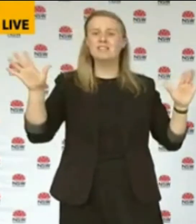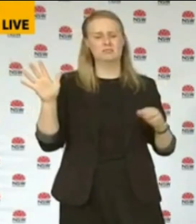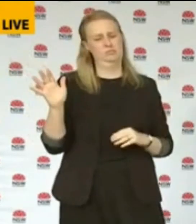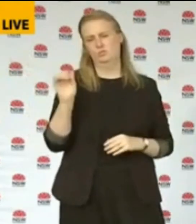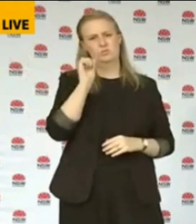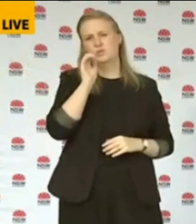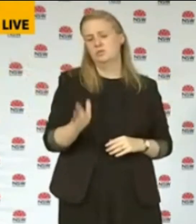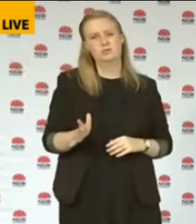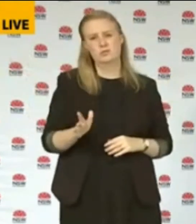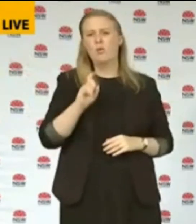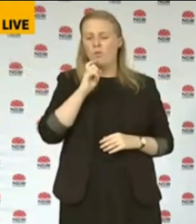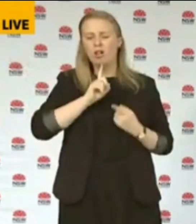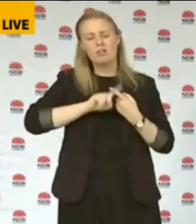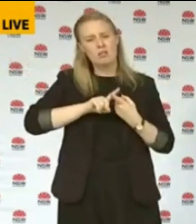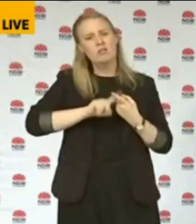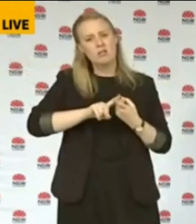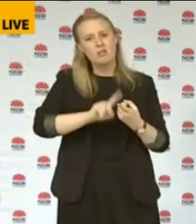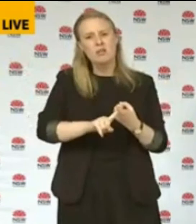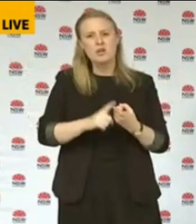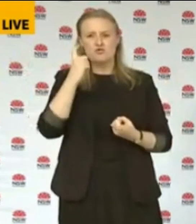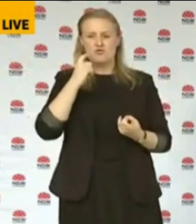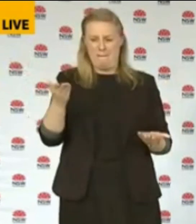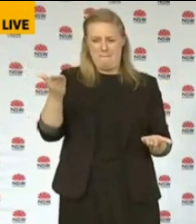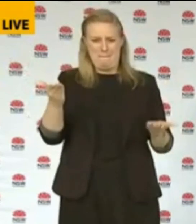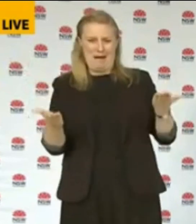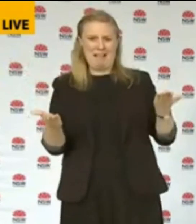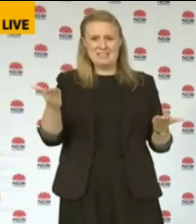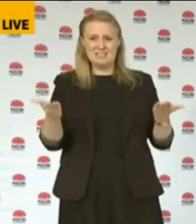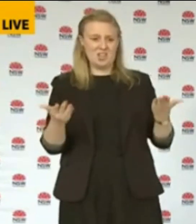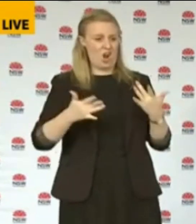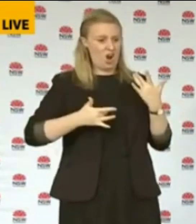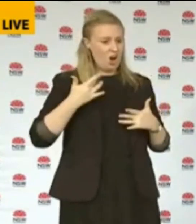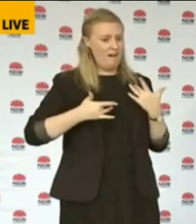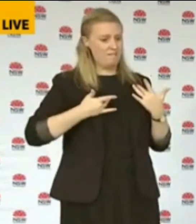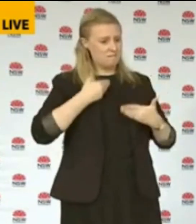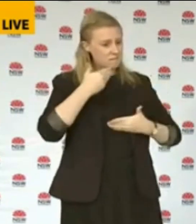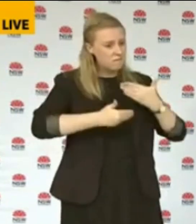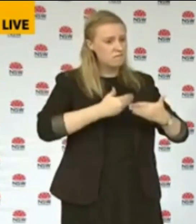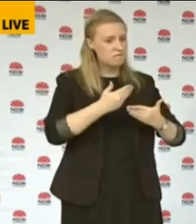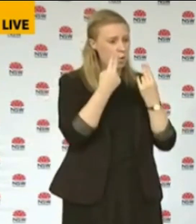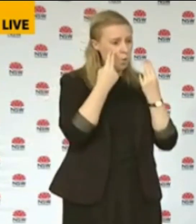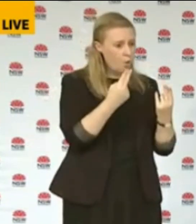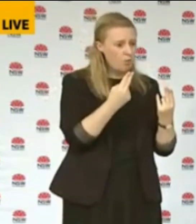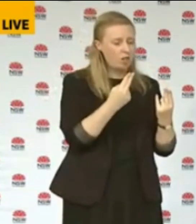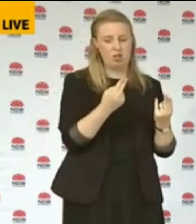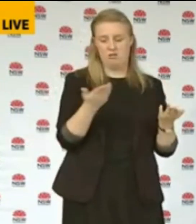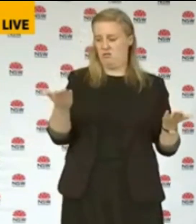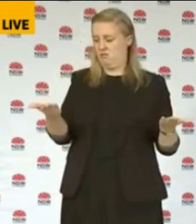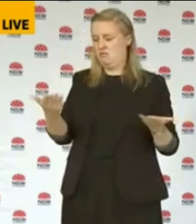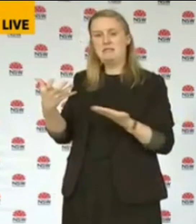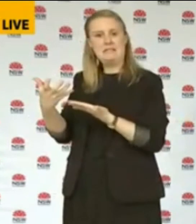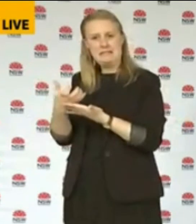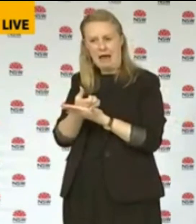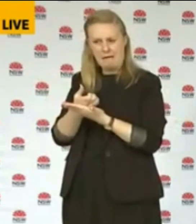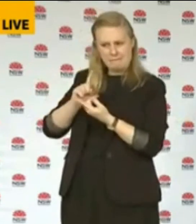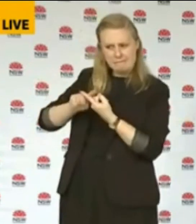and the New South Wales government's point of view, we have struck the balance. We continue to strike the balance. And to simply say to